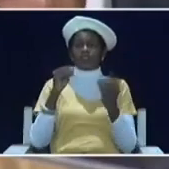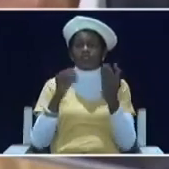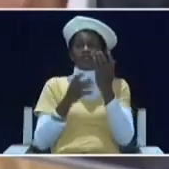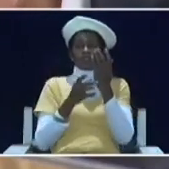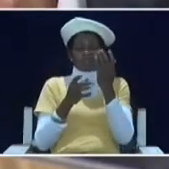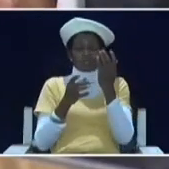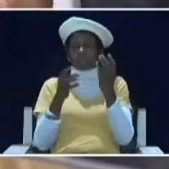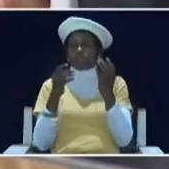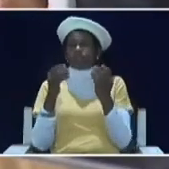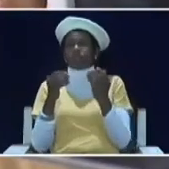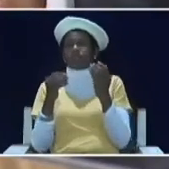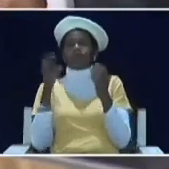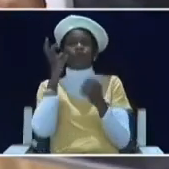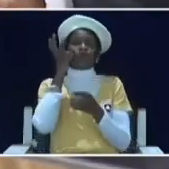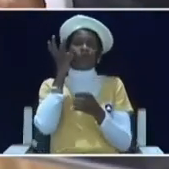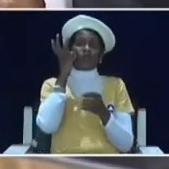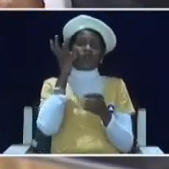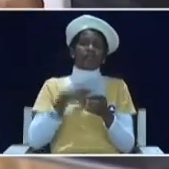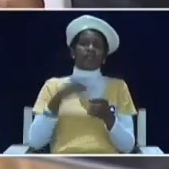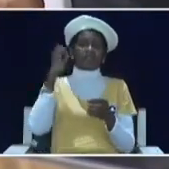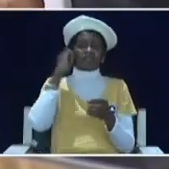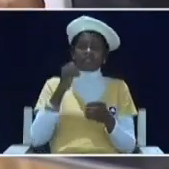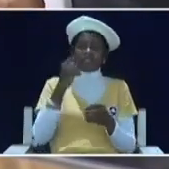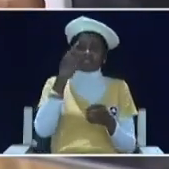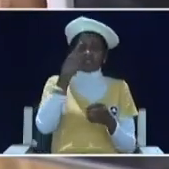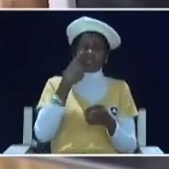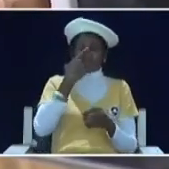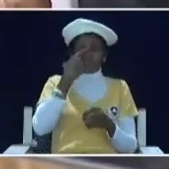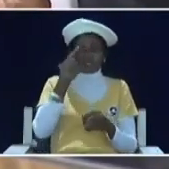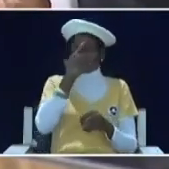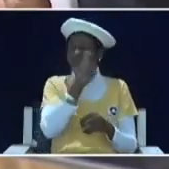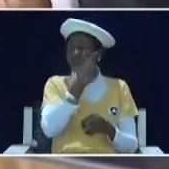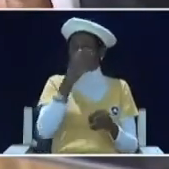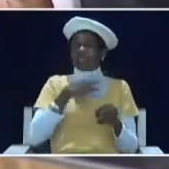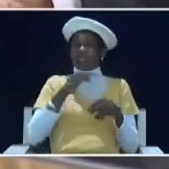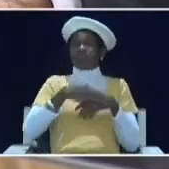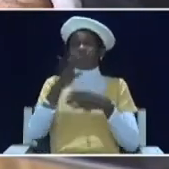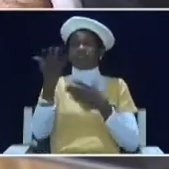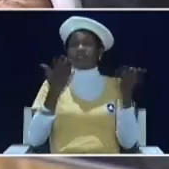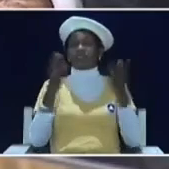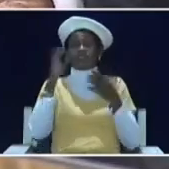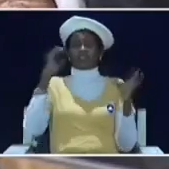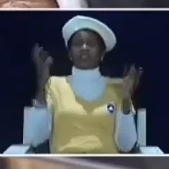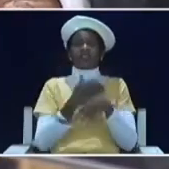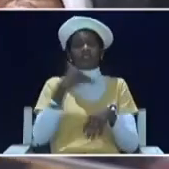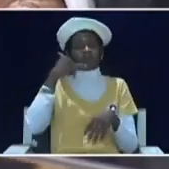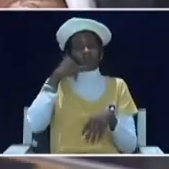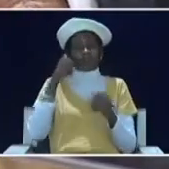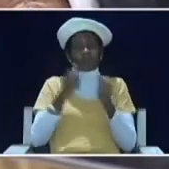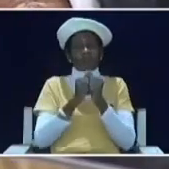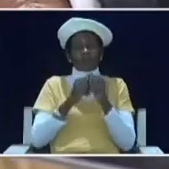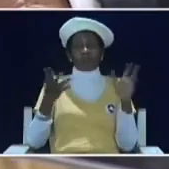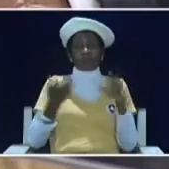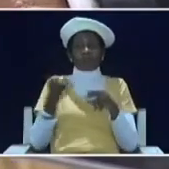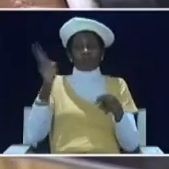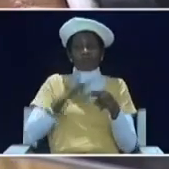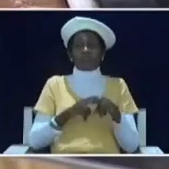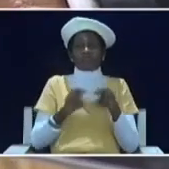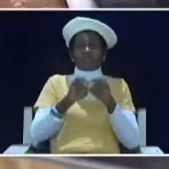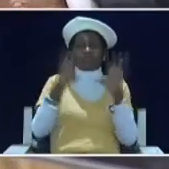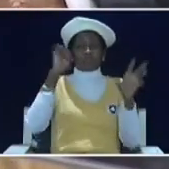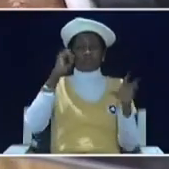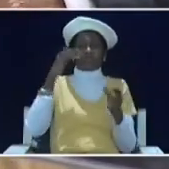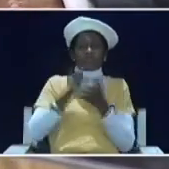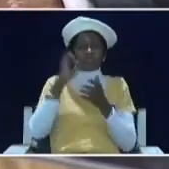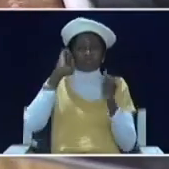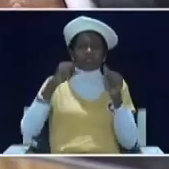I anointed my eyelids, both eyelids. Then after the service, I took my phone. Without increasing the brightness, I realized I